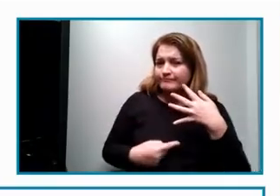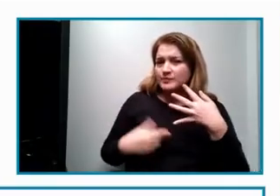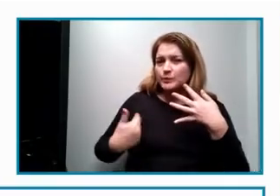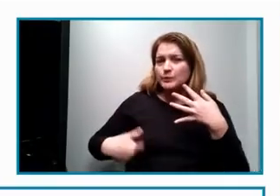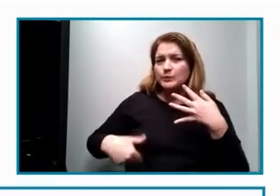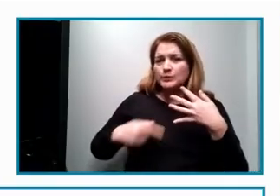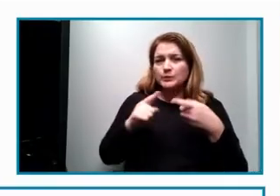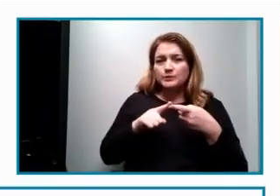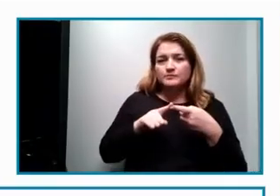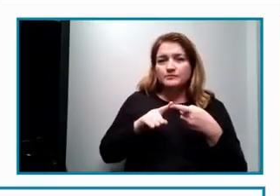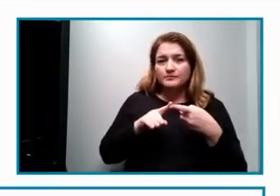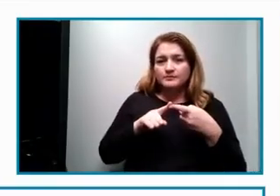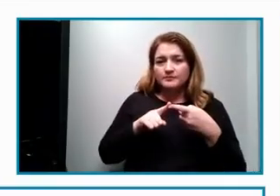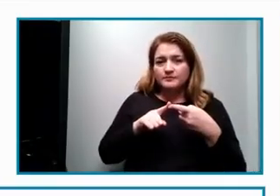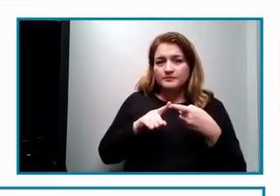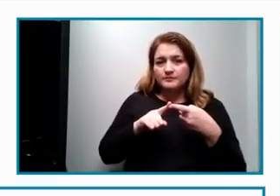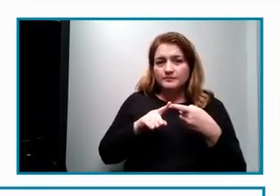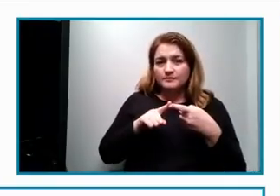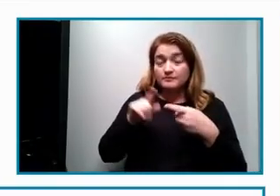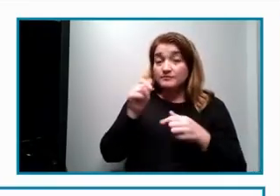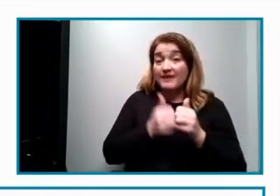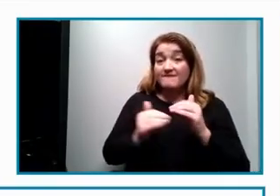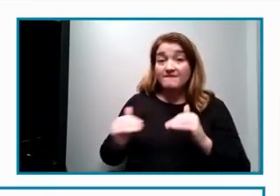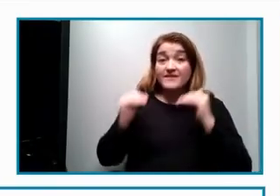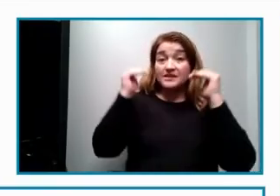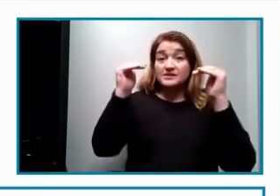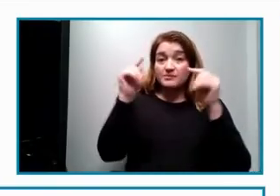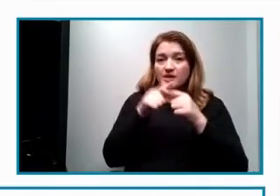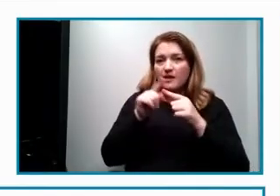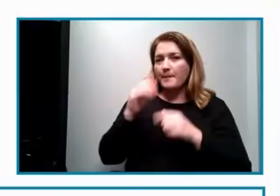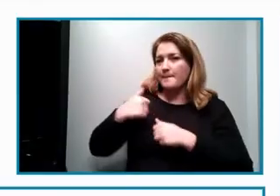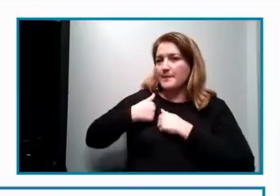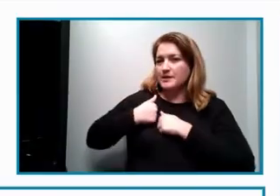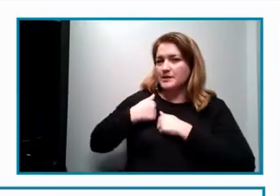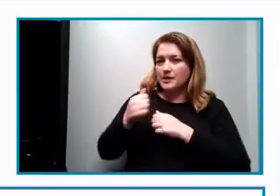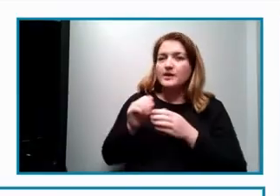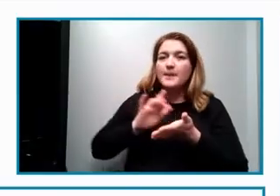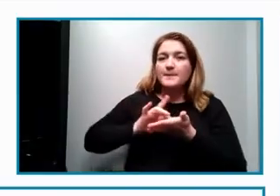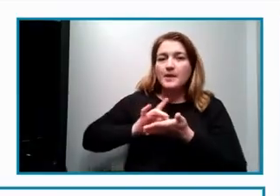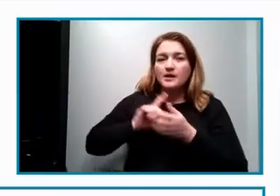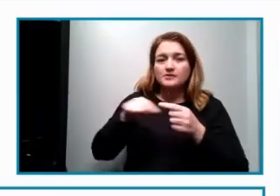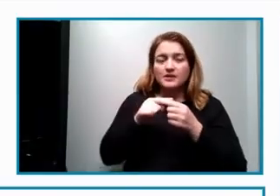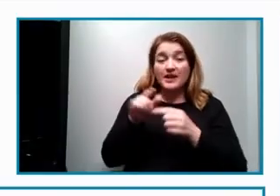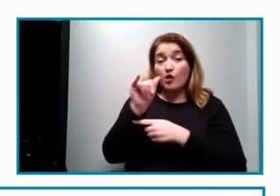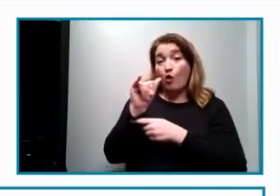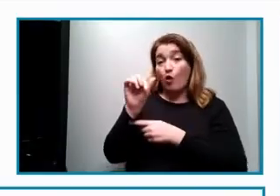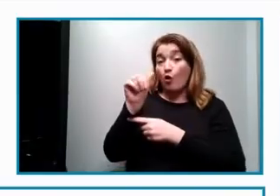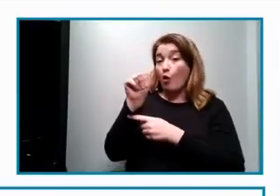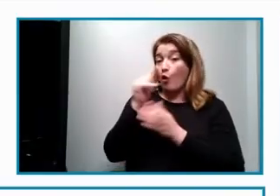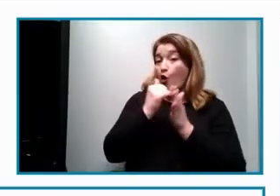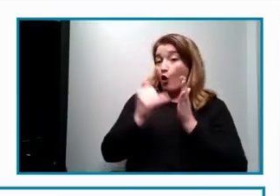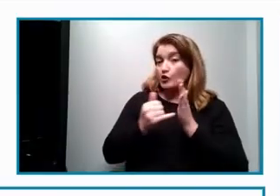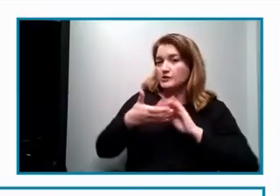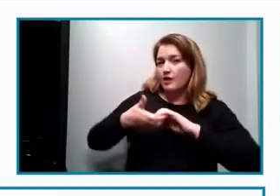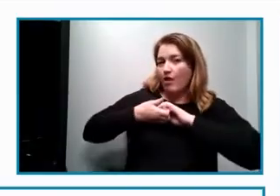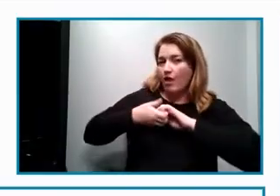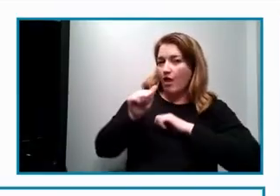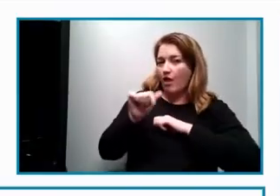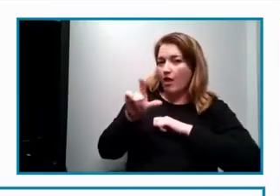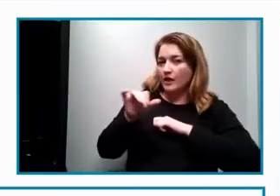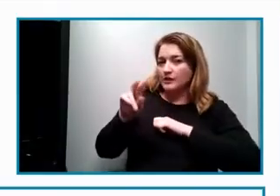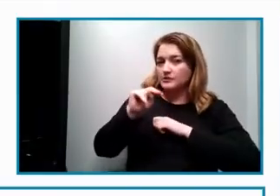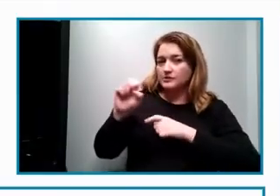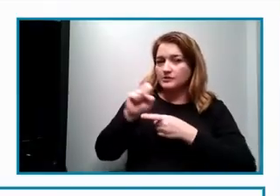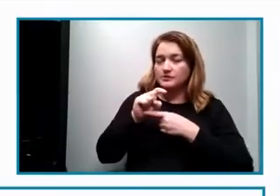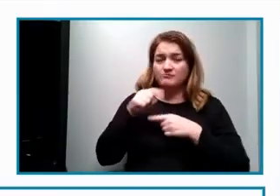of Military Medicine, and Mid-America Arts Alliance. The community engagement component of the Creative Forces initiative has